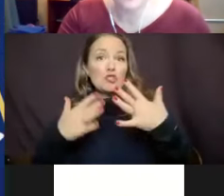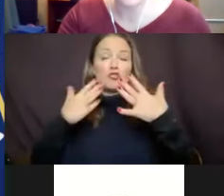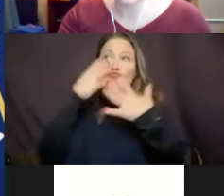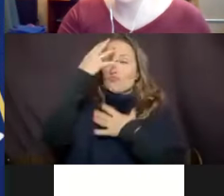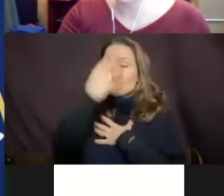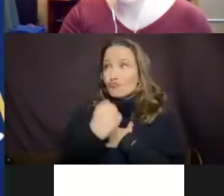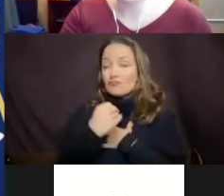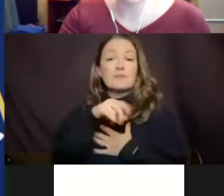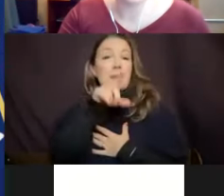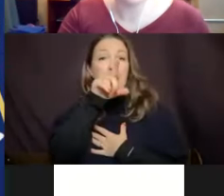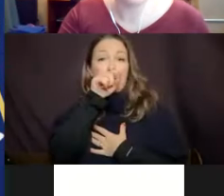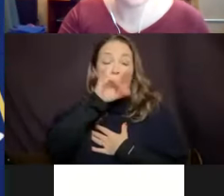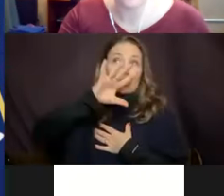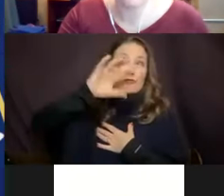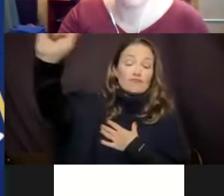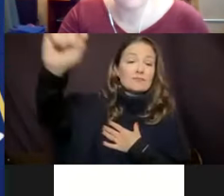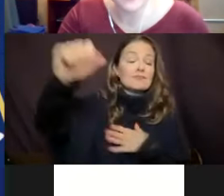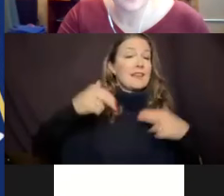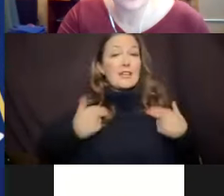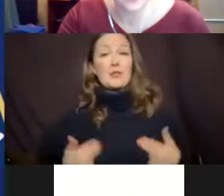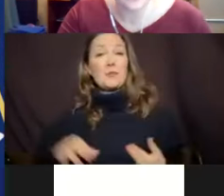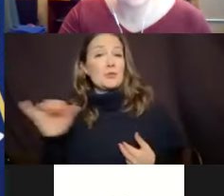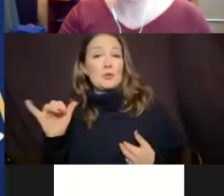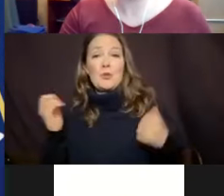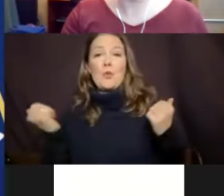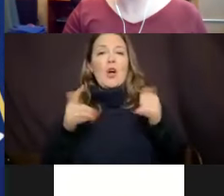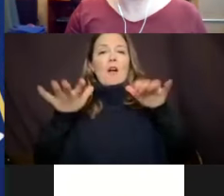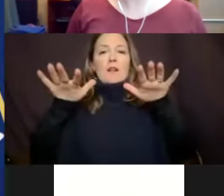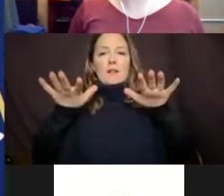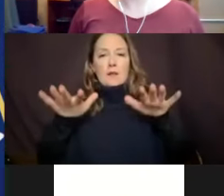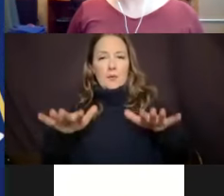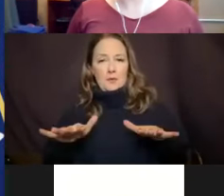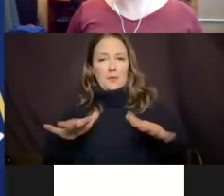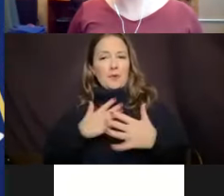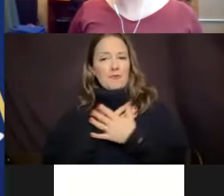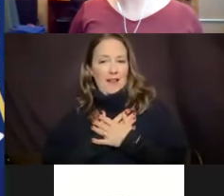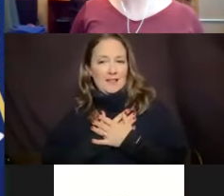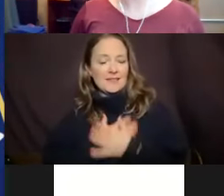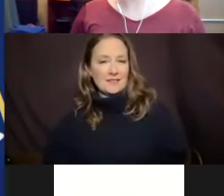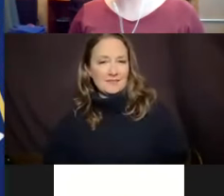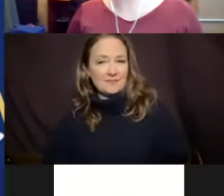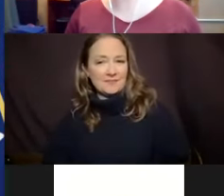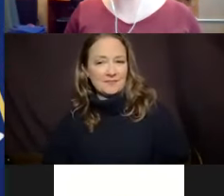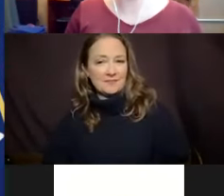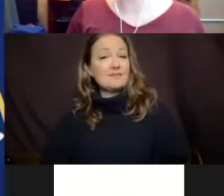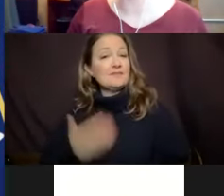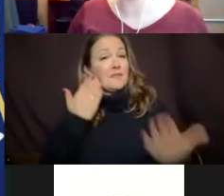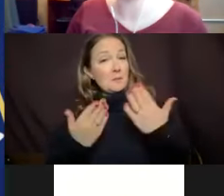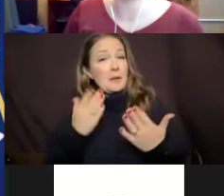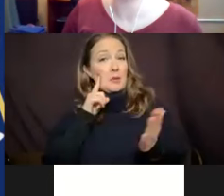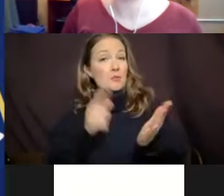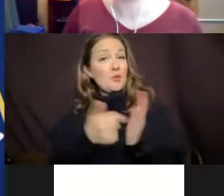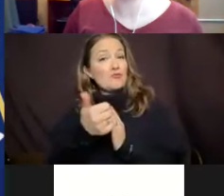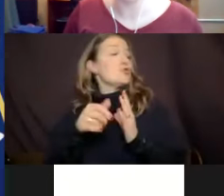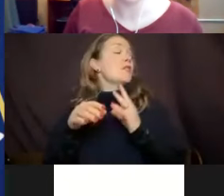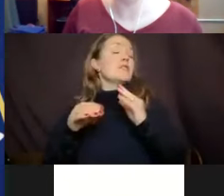south, and humans too. We're all slowing down to rest. You might find yourself moving a little more slowly this